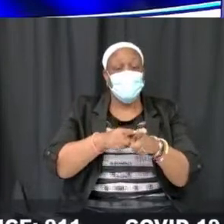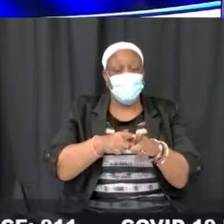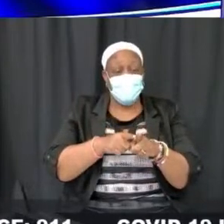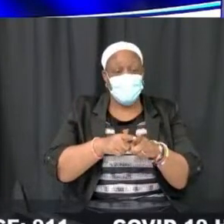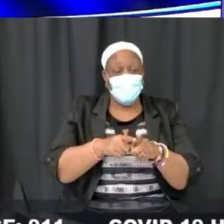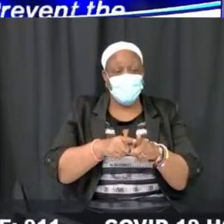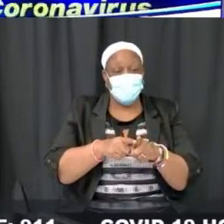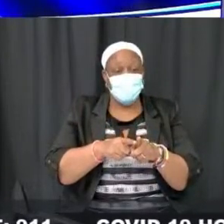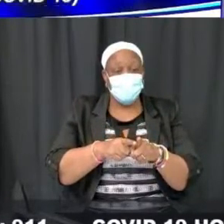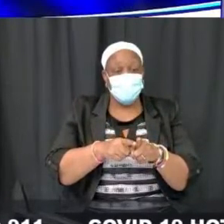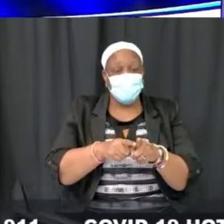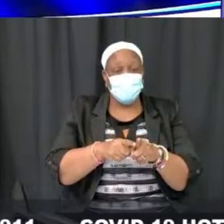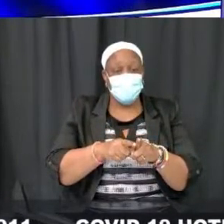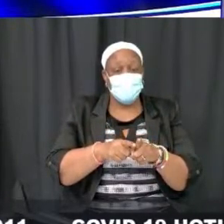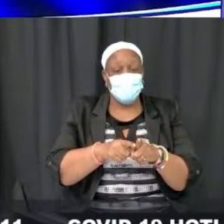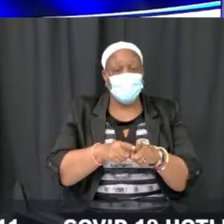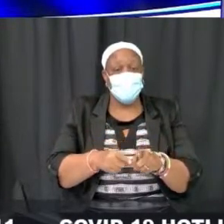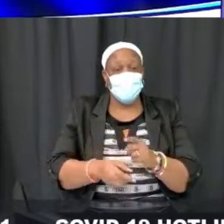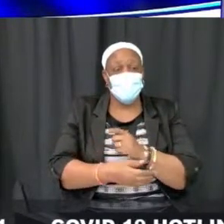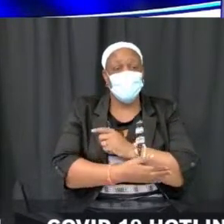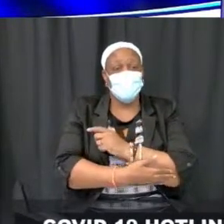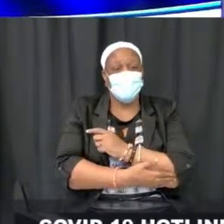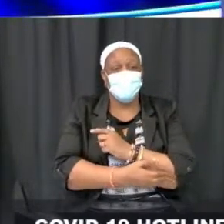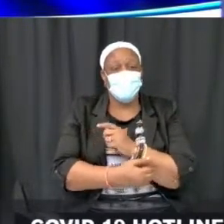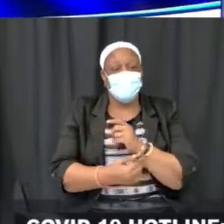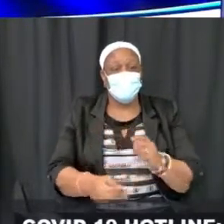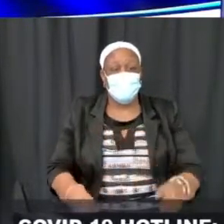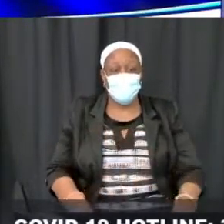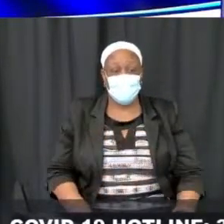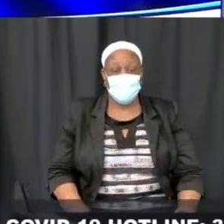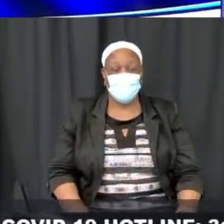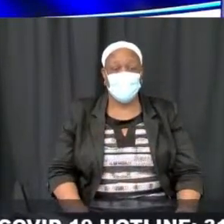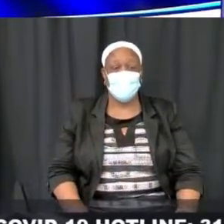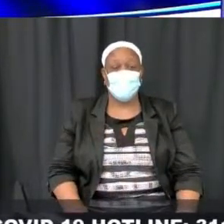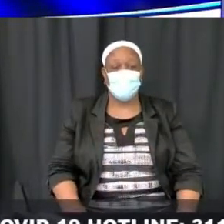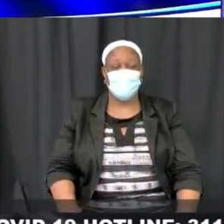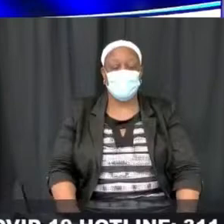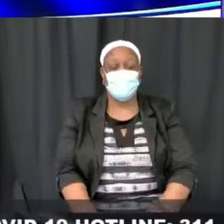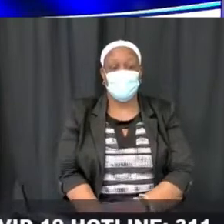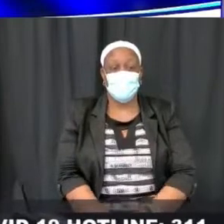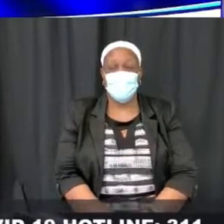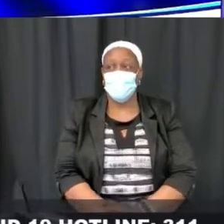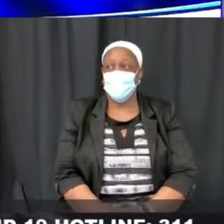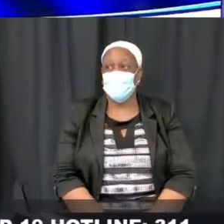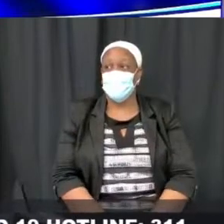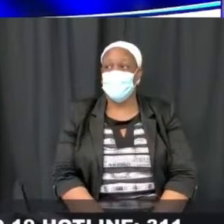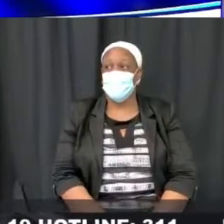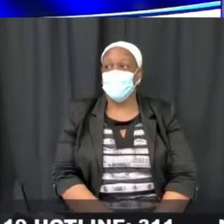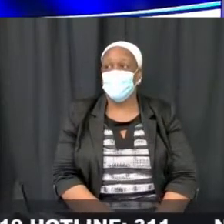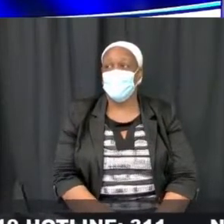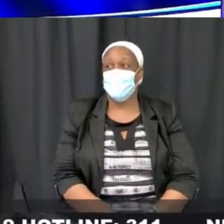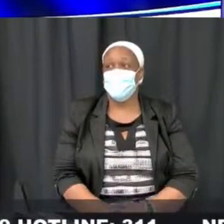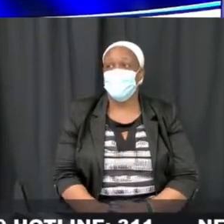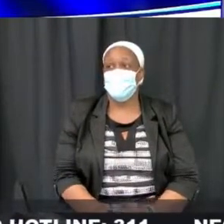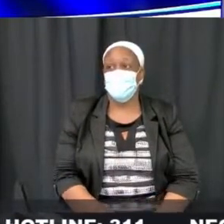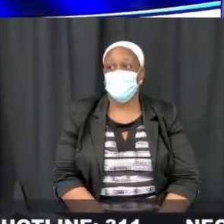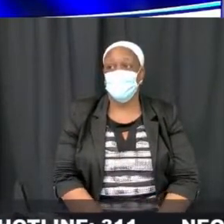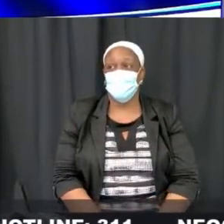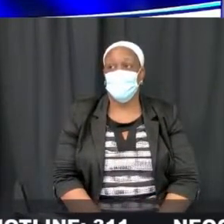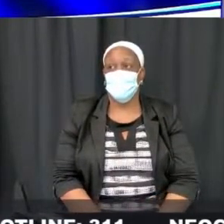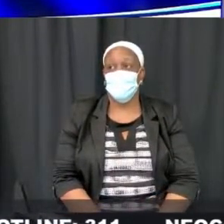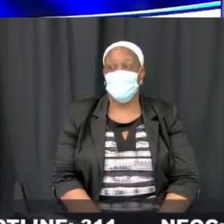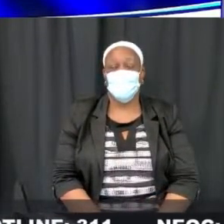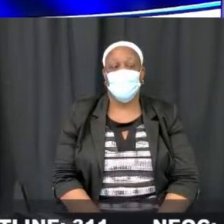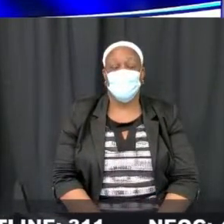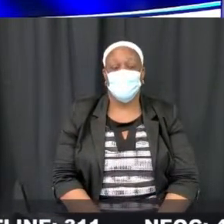particular question is concerned, to be quite honest. But I'm hoping that we would have an answer pretty soon, because we know that cruising has